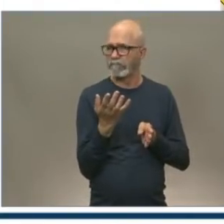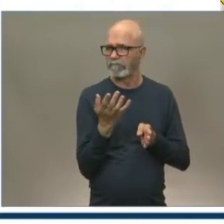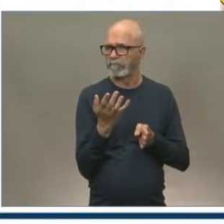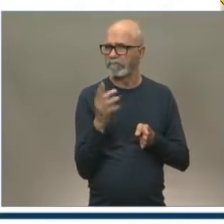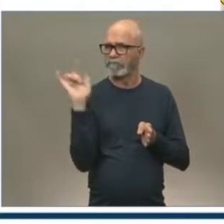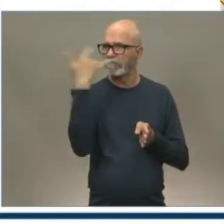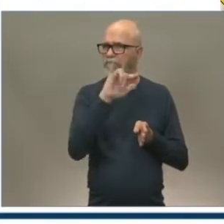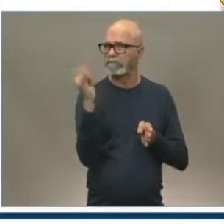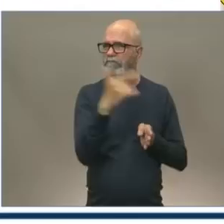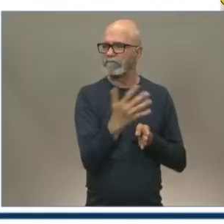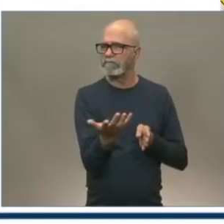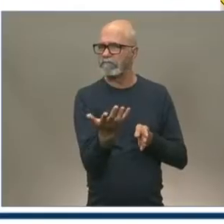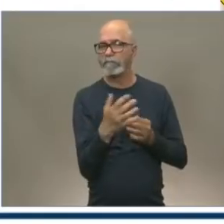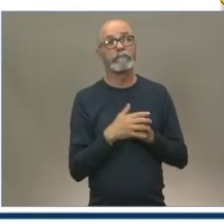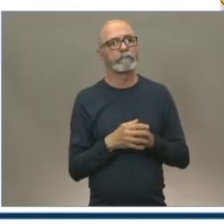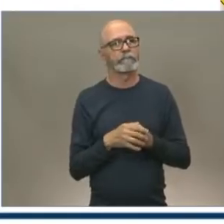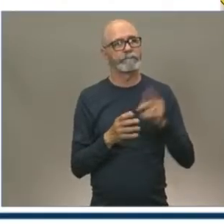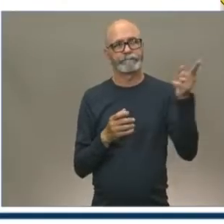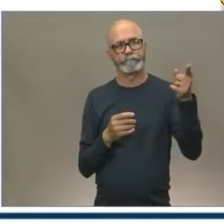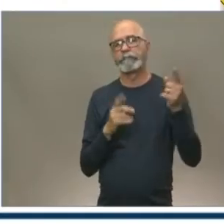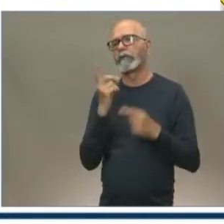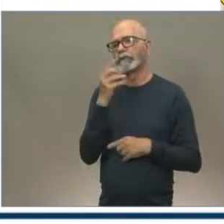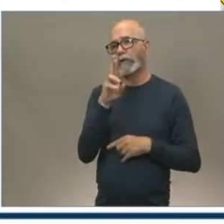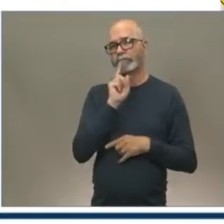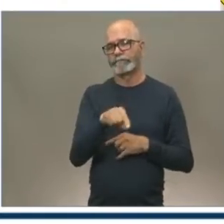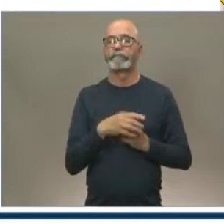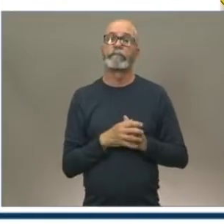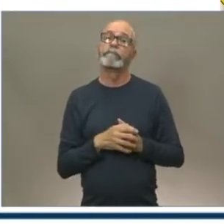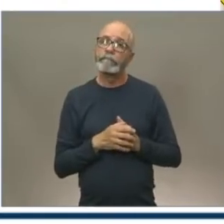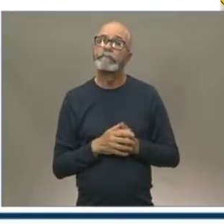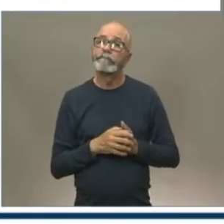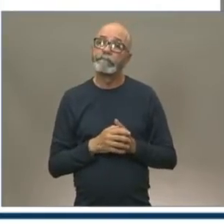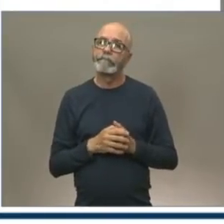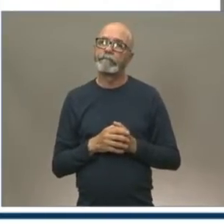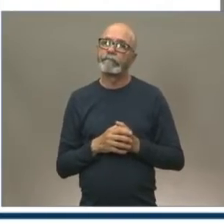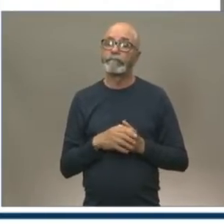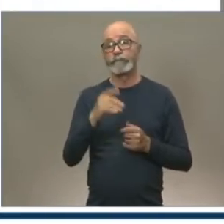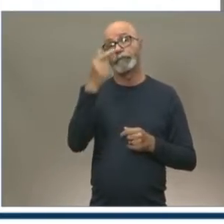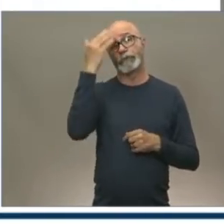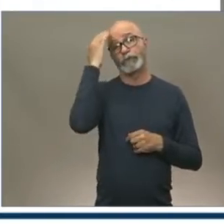and why now. So we're working through the process. If it starts with that digital check-in,